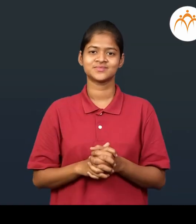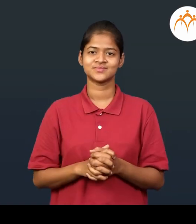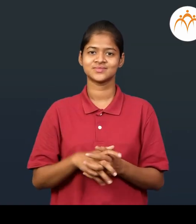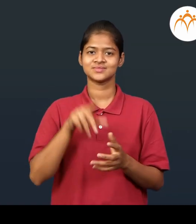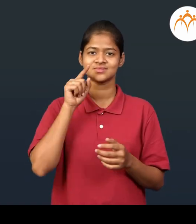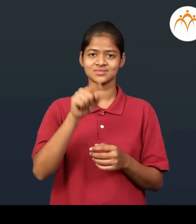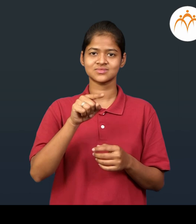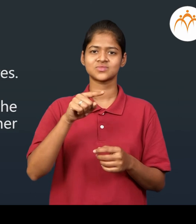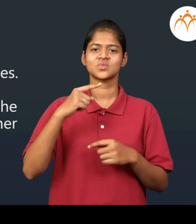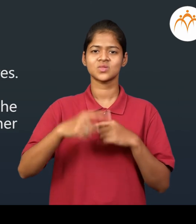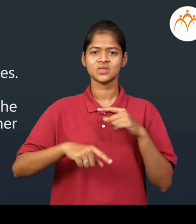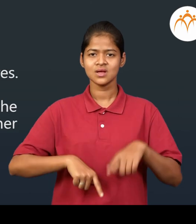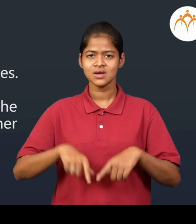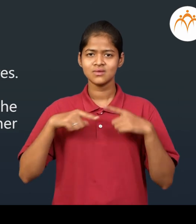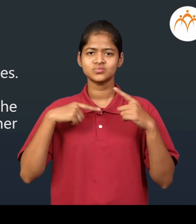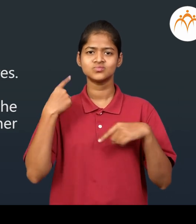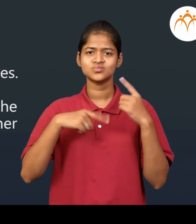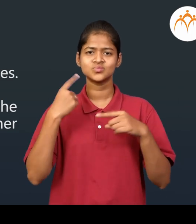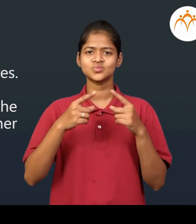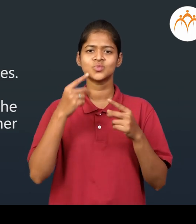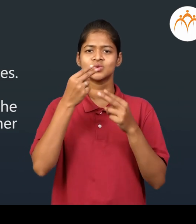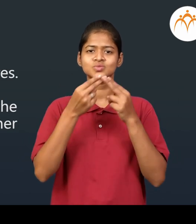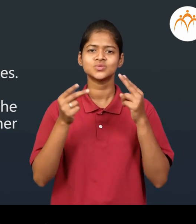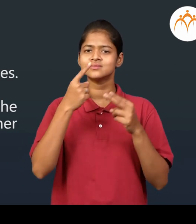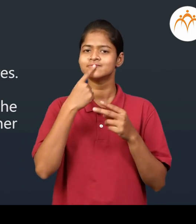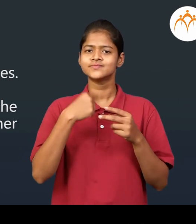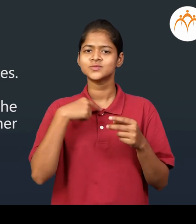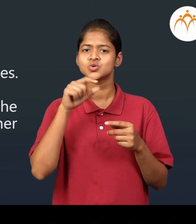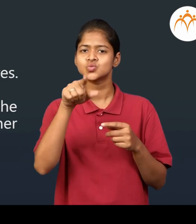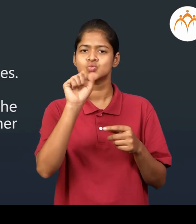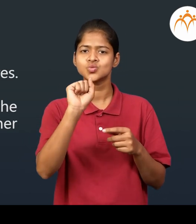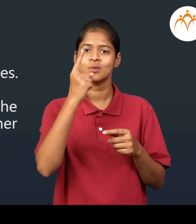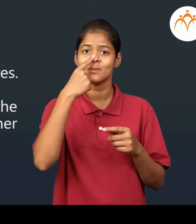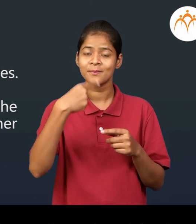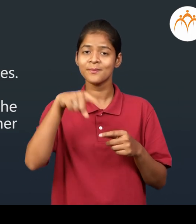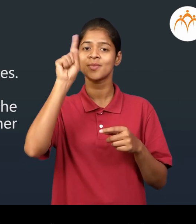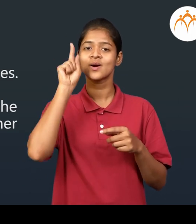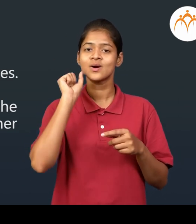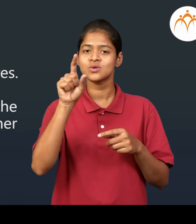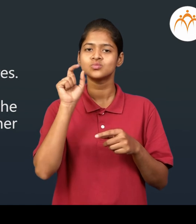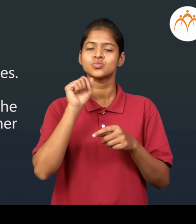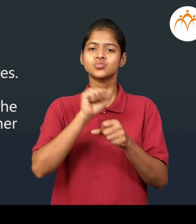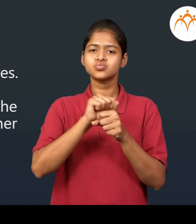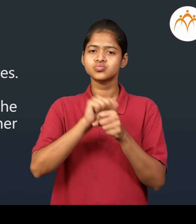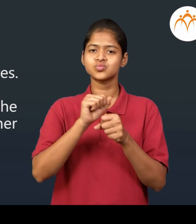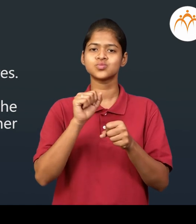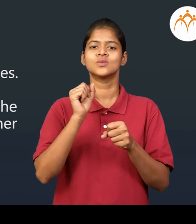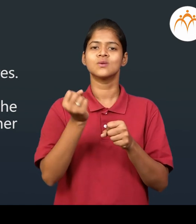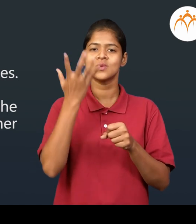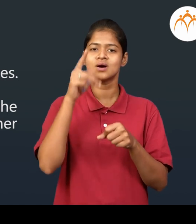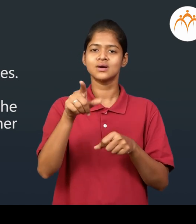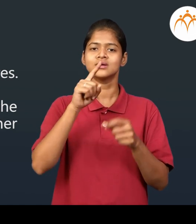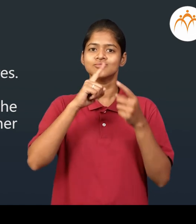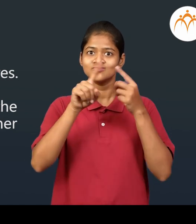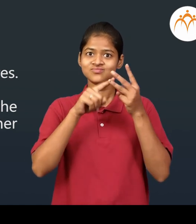Tell us your daily routine. Tell us the order in which your mother